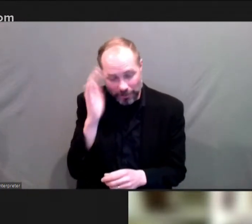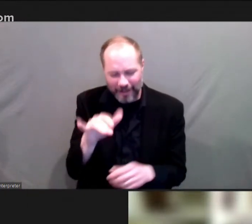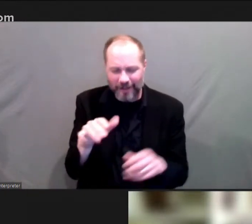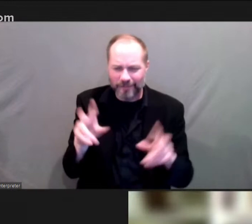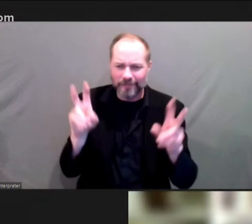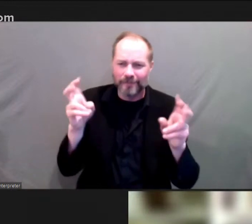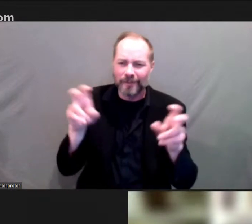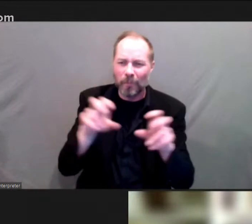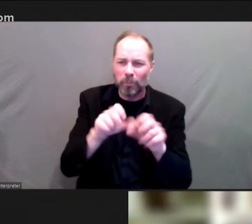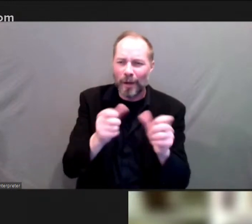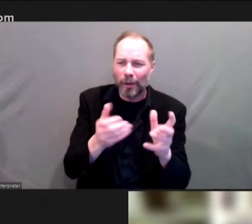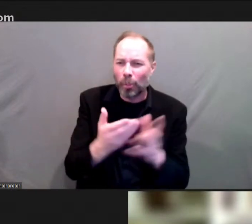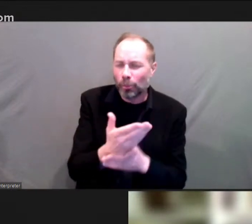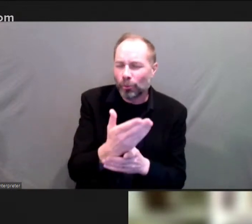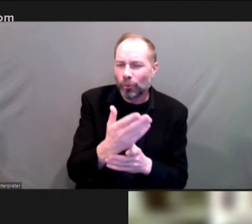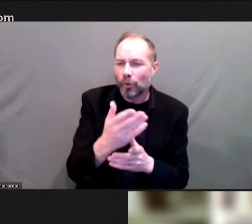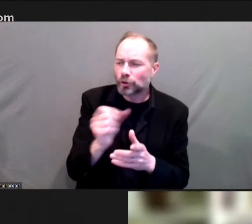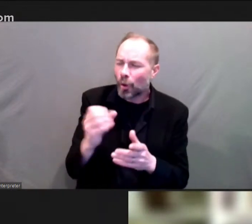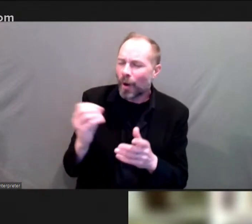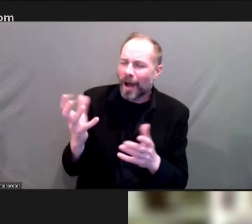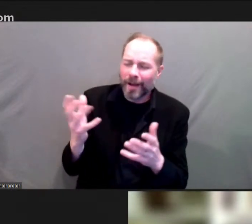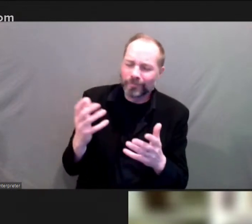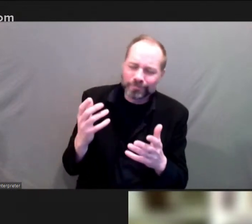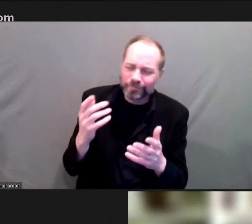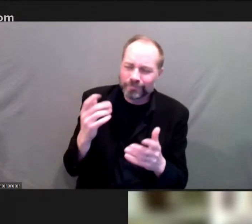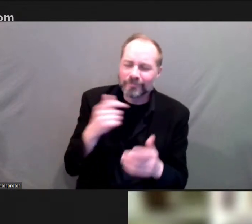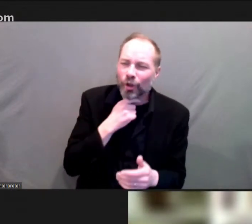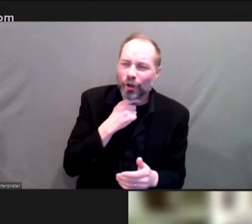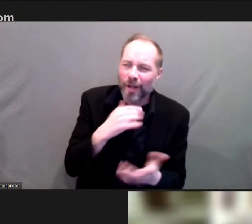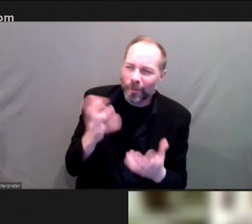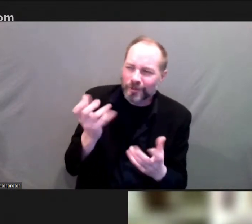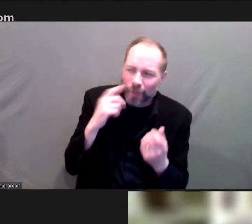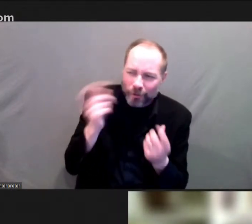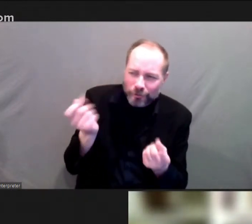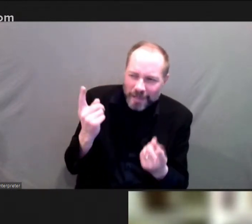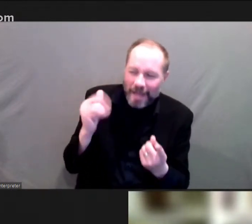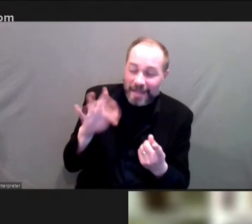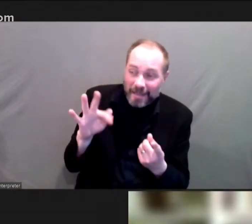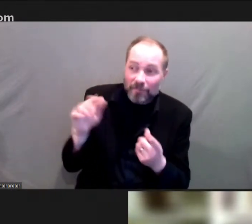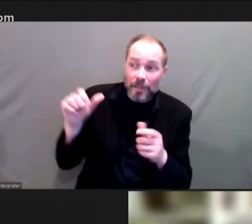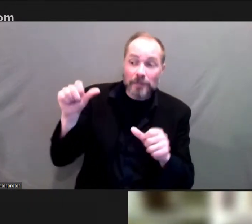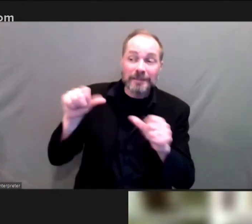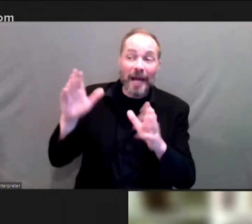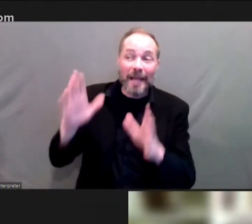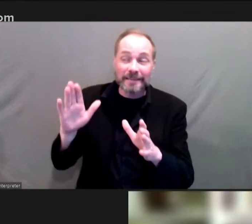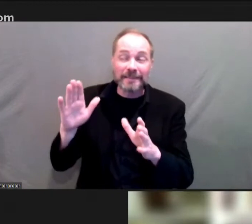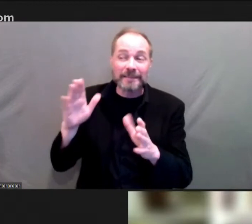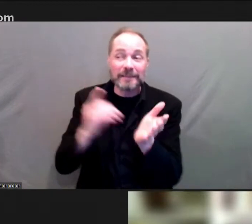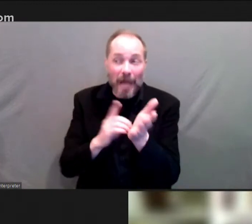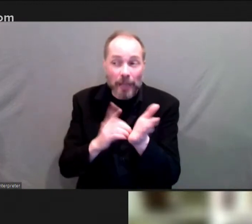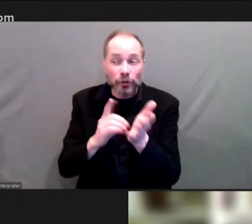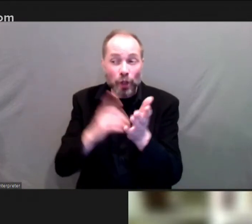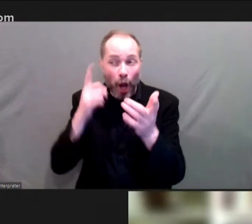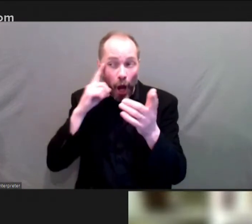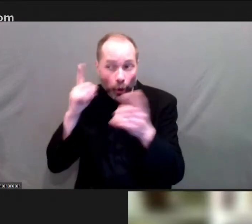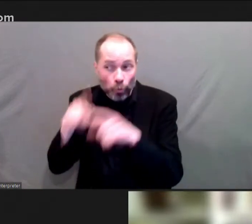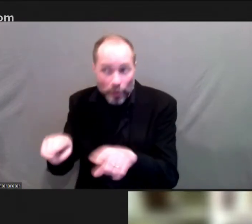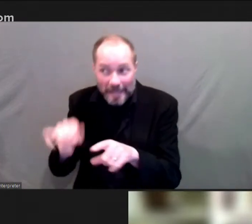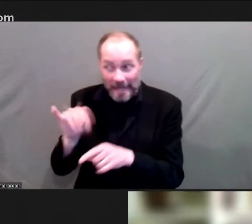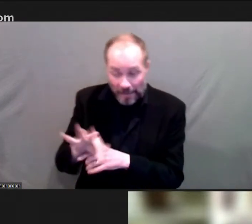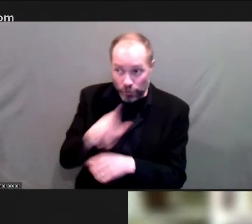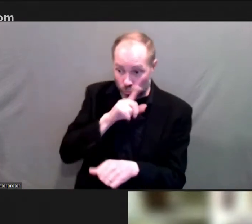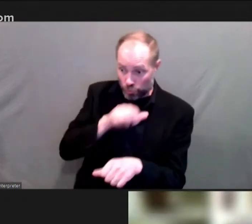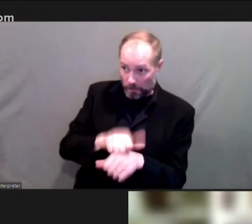wanted to understand just what, if there was a consensus on whether it was actually inherently milder at